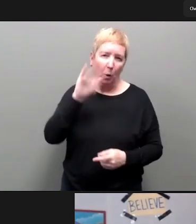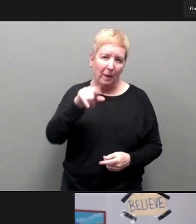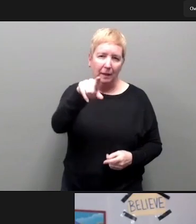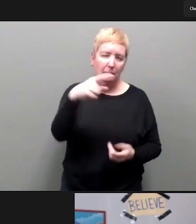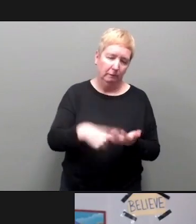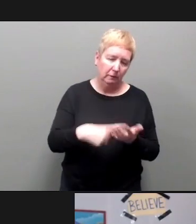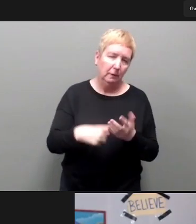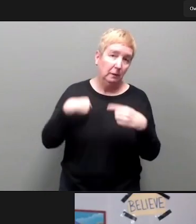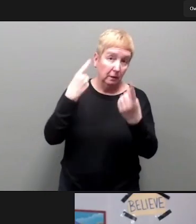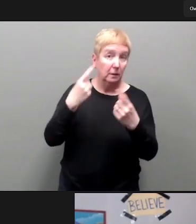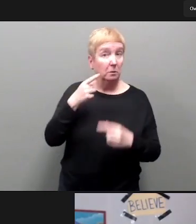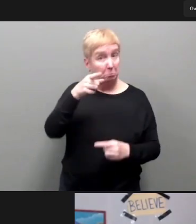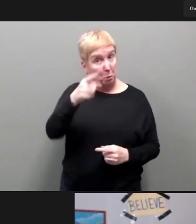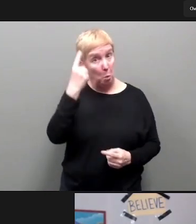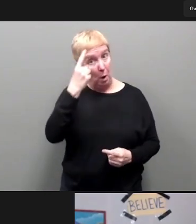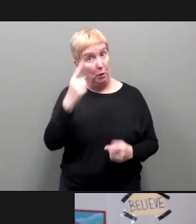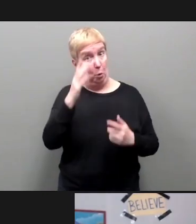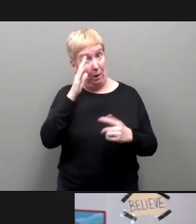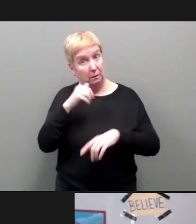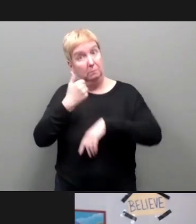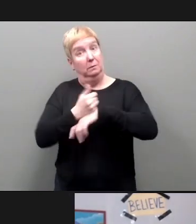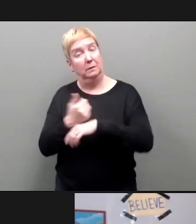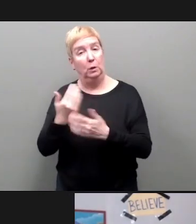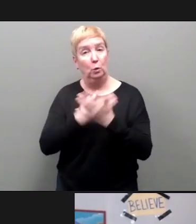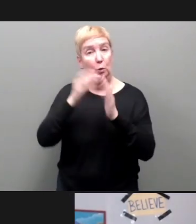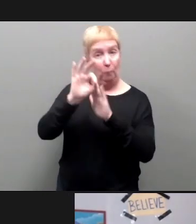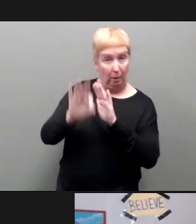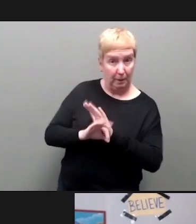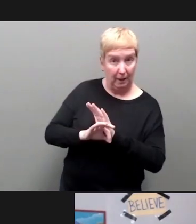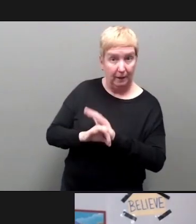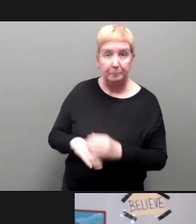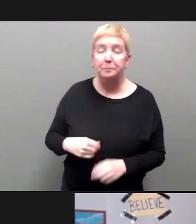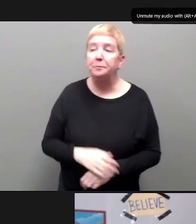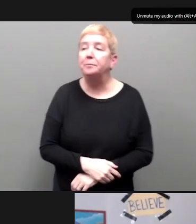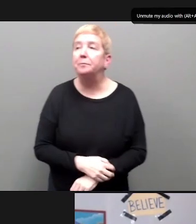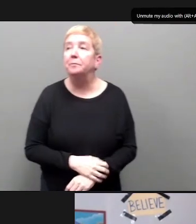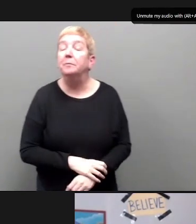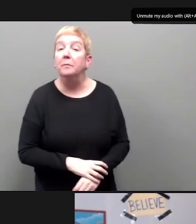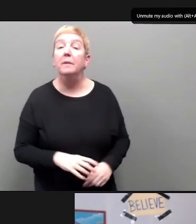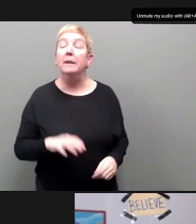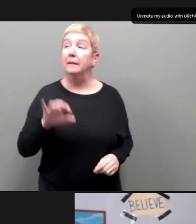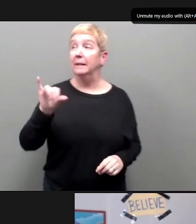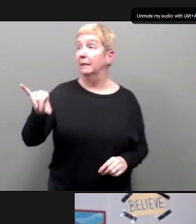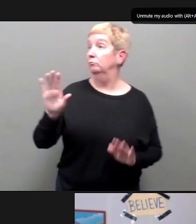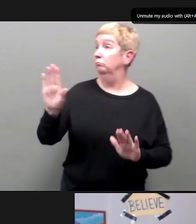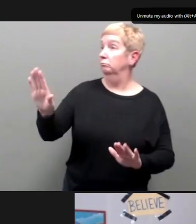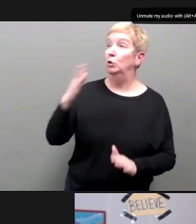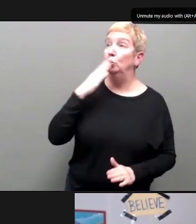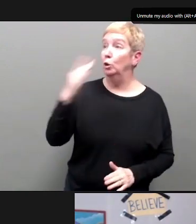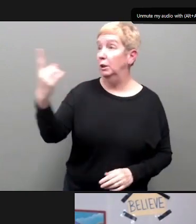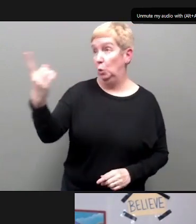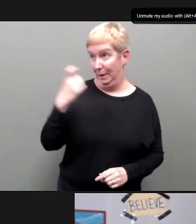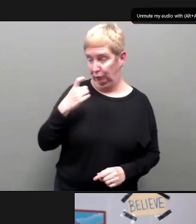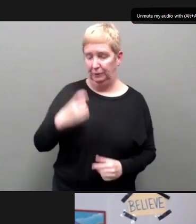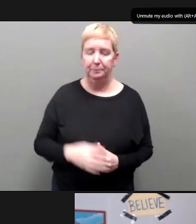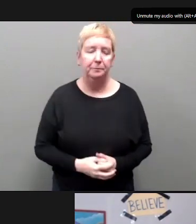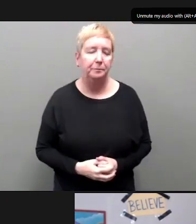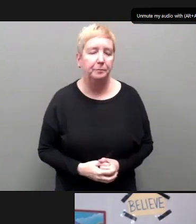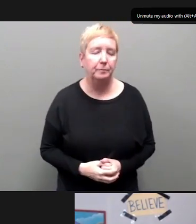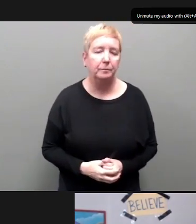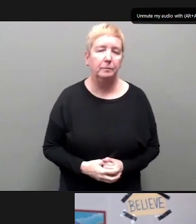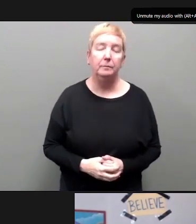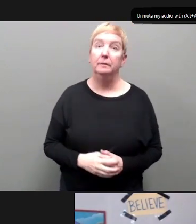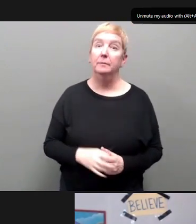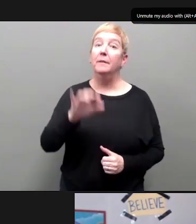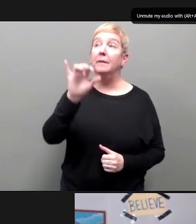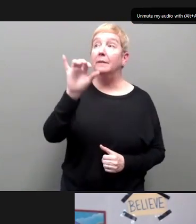anyway, thoughts on Yeah, that? I think Is it's there a new a multiplier? really good question. So Thank you. I think this was a really hot topic